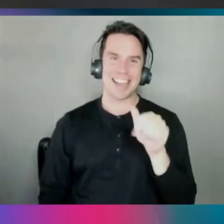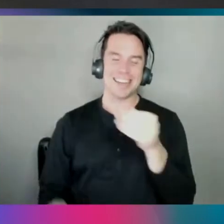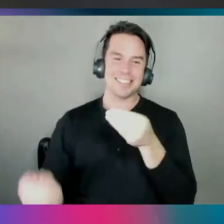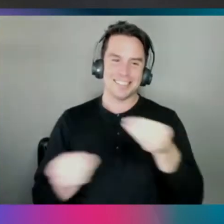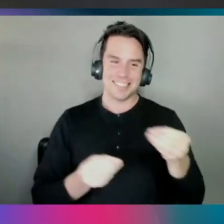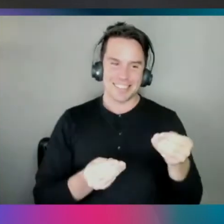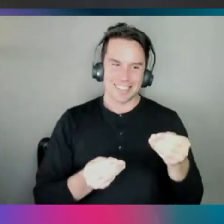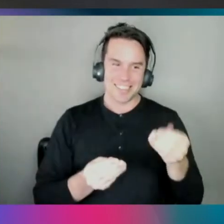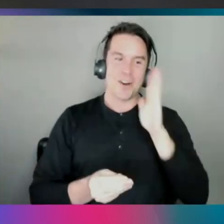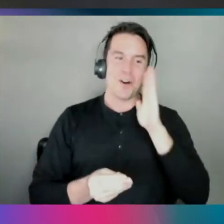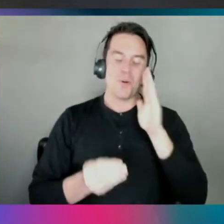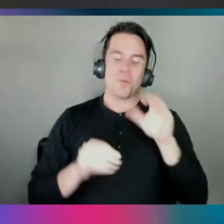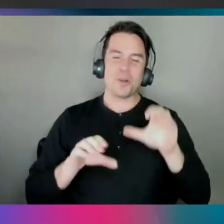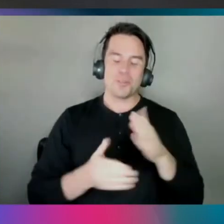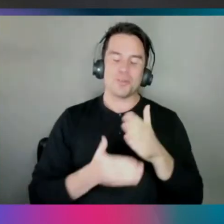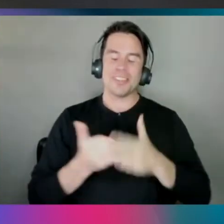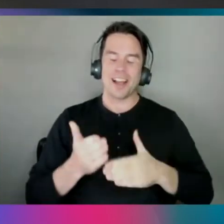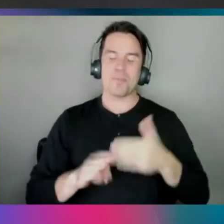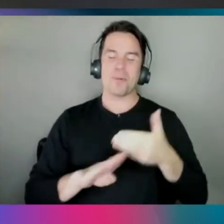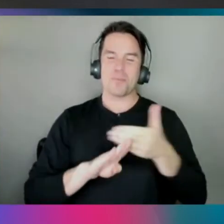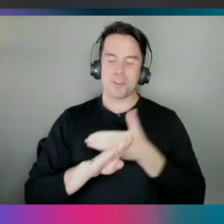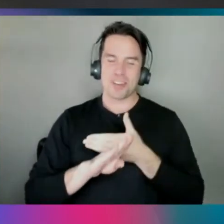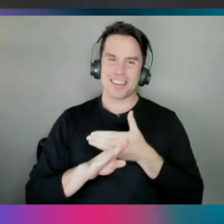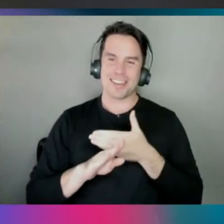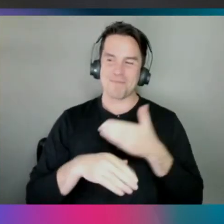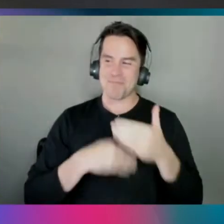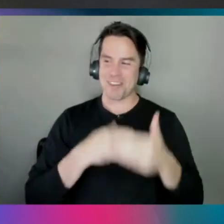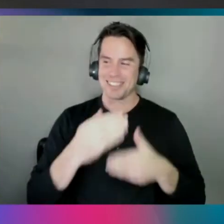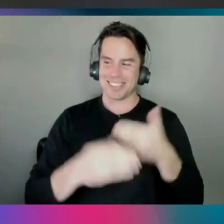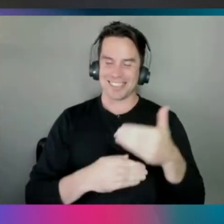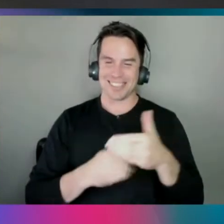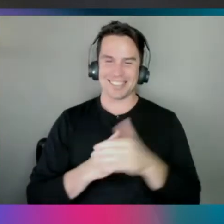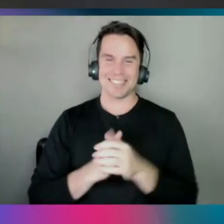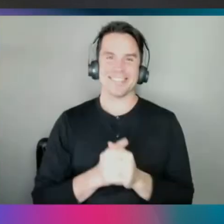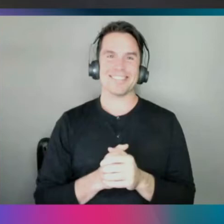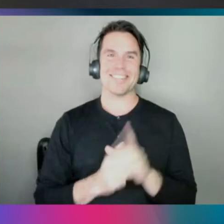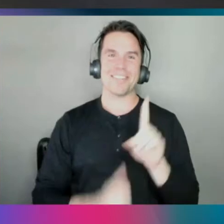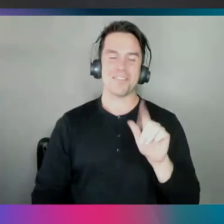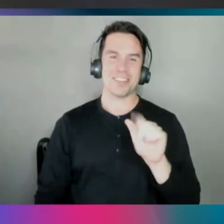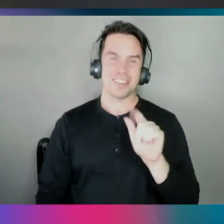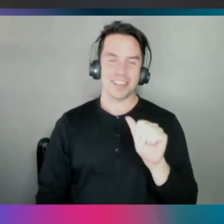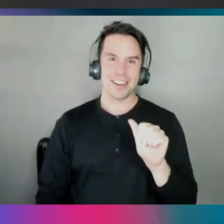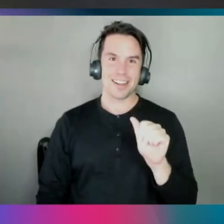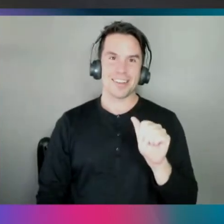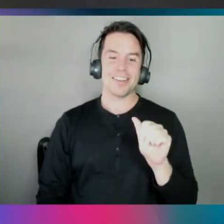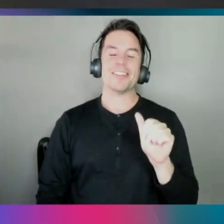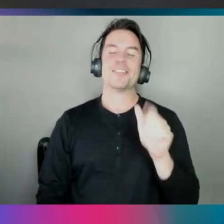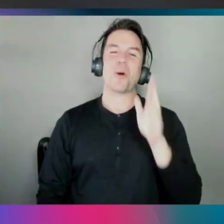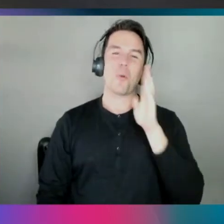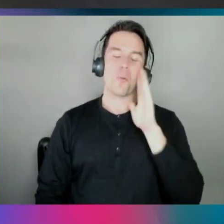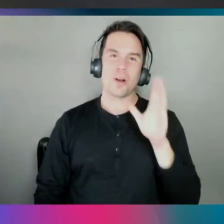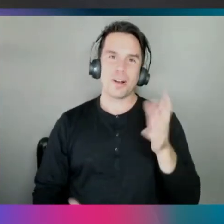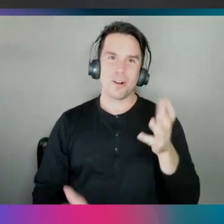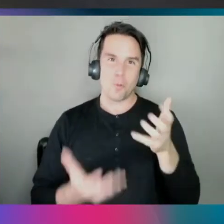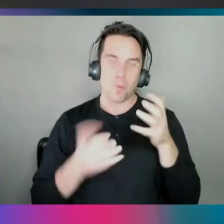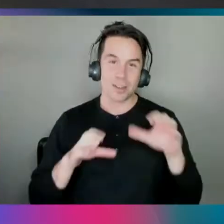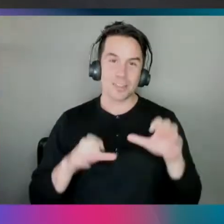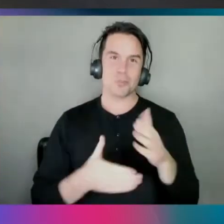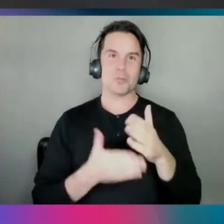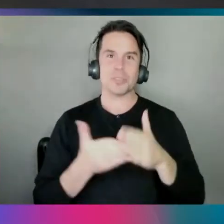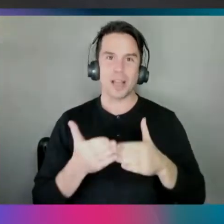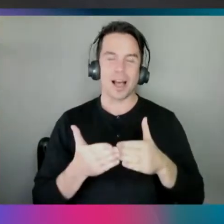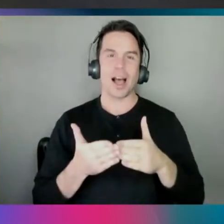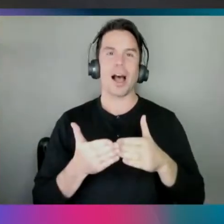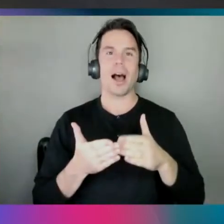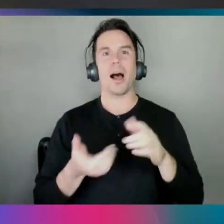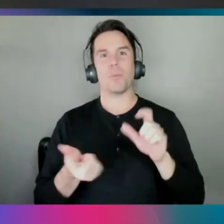because there's certain things we're going to want to do because we're going to have some character data that we want to convert over using one-hot encoding, Yep. et cetera,